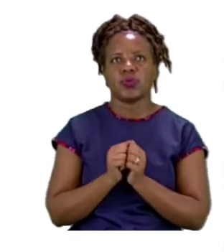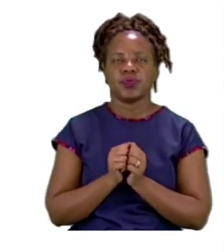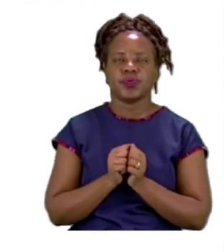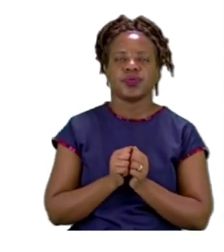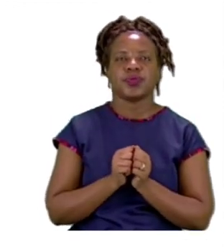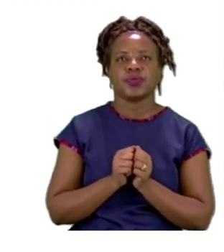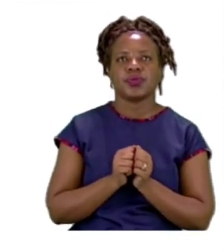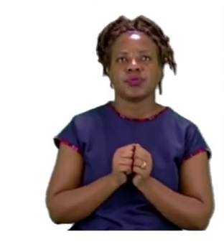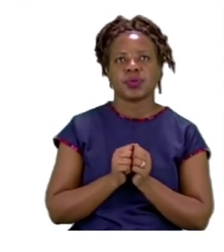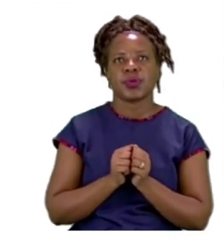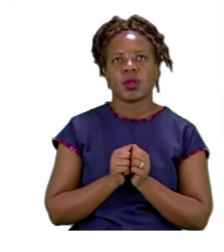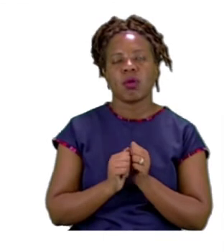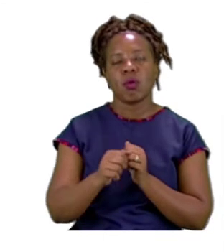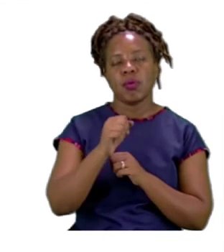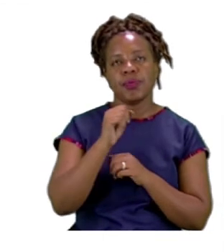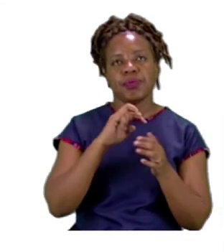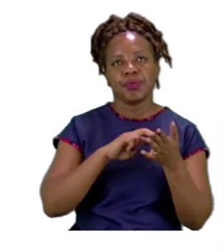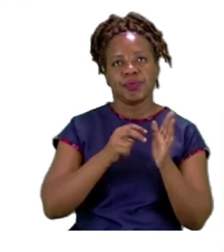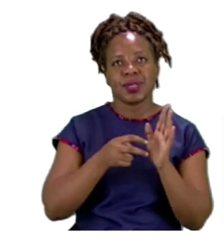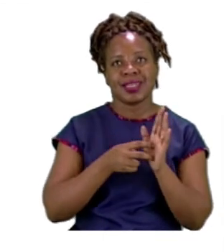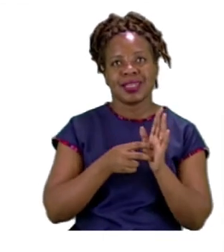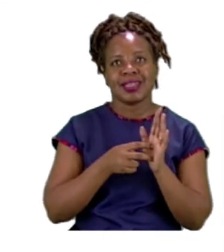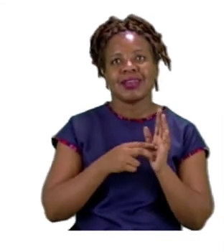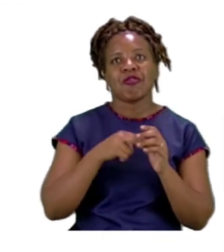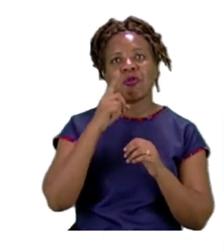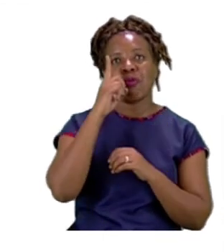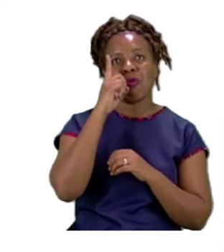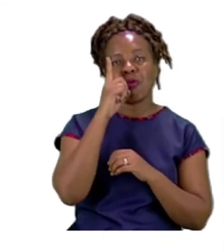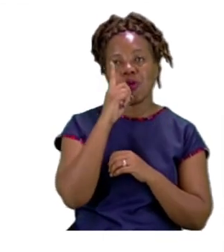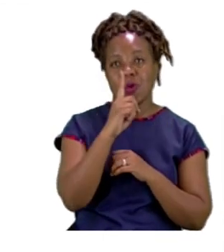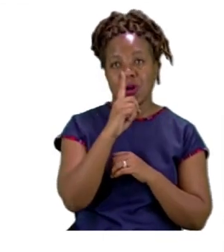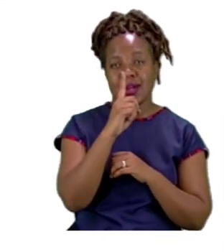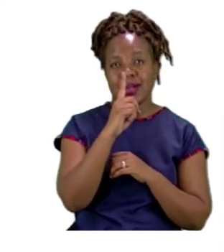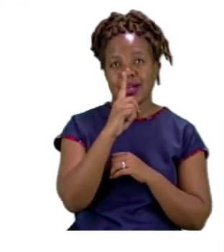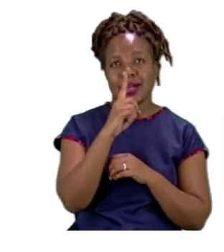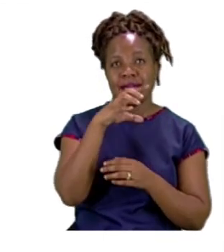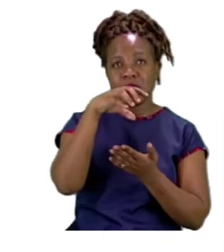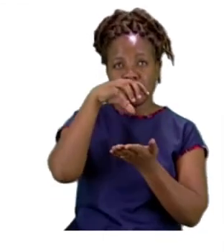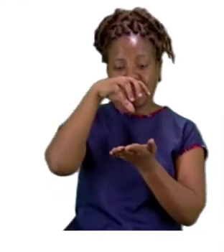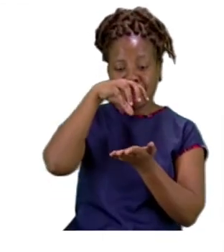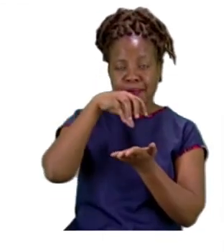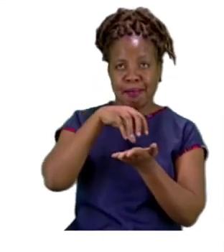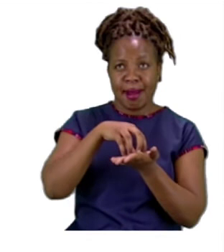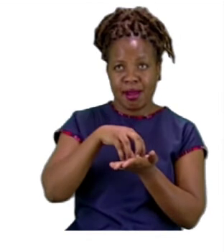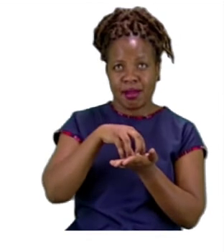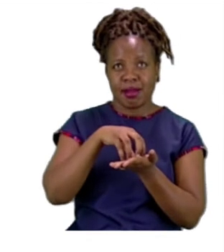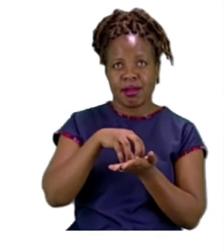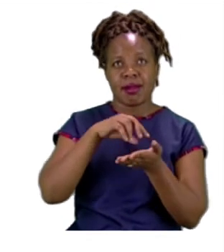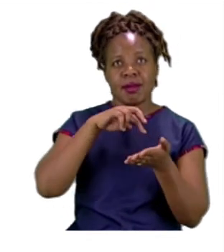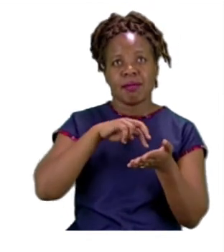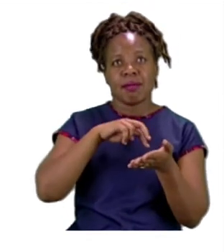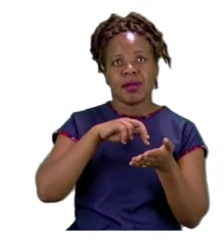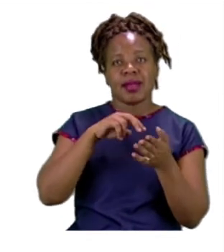pie that we can see is actually standing in the place of 20 pies.